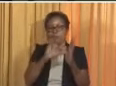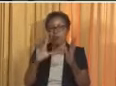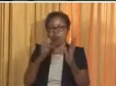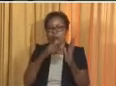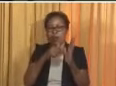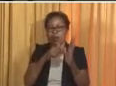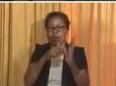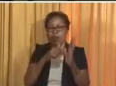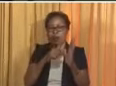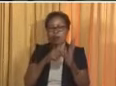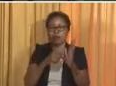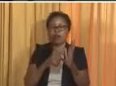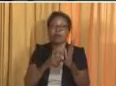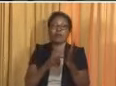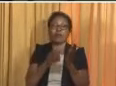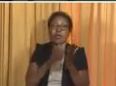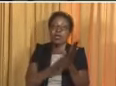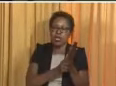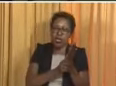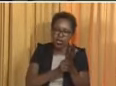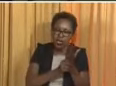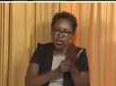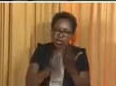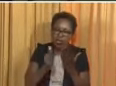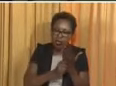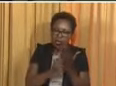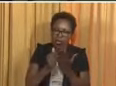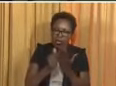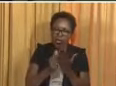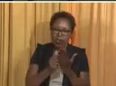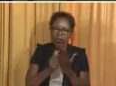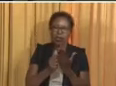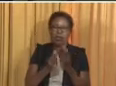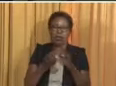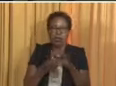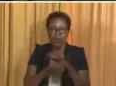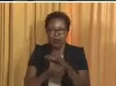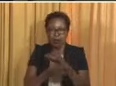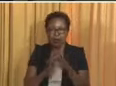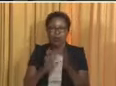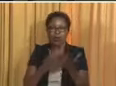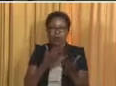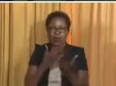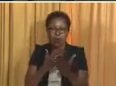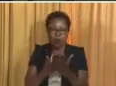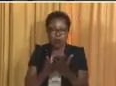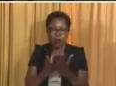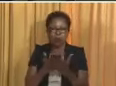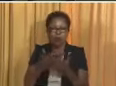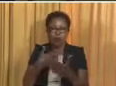Dictionary, a bill is defined as a legislative proposal offered for debate before enactment.